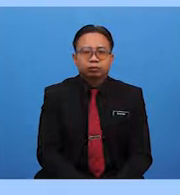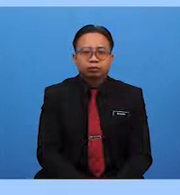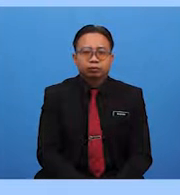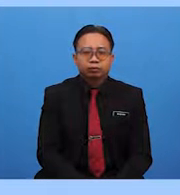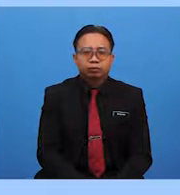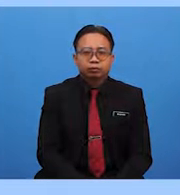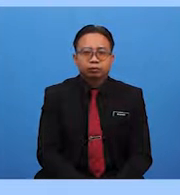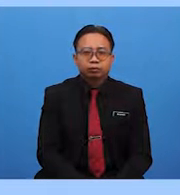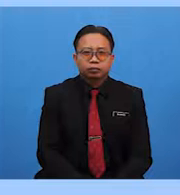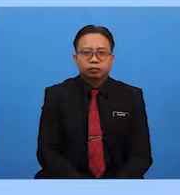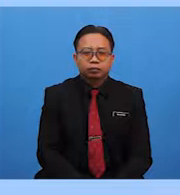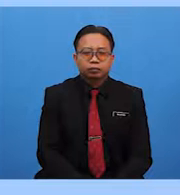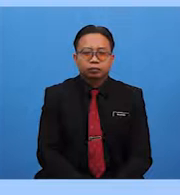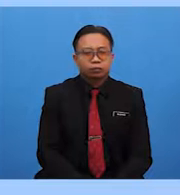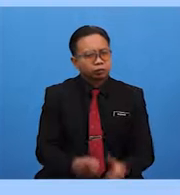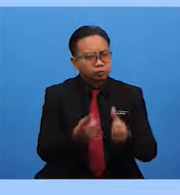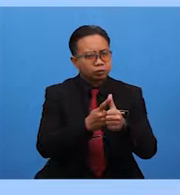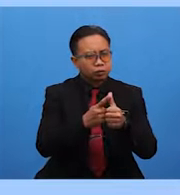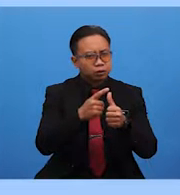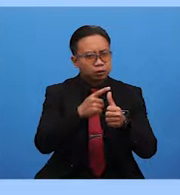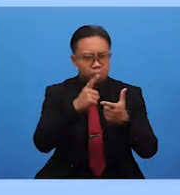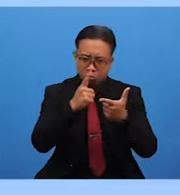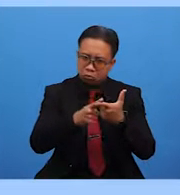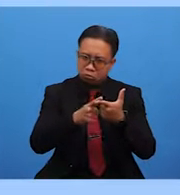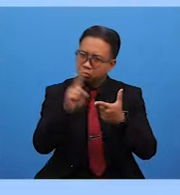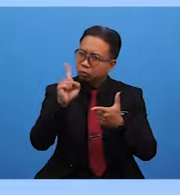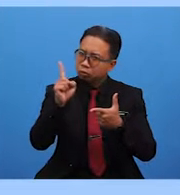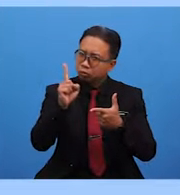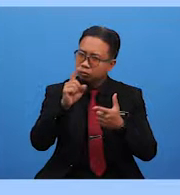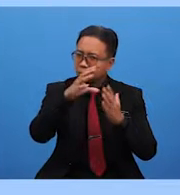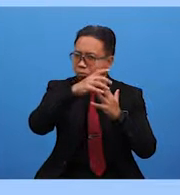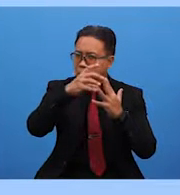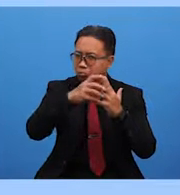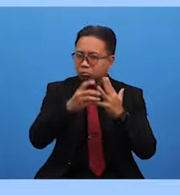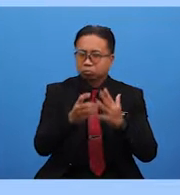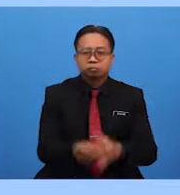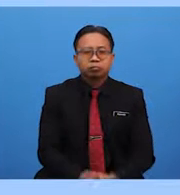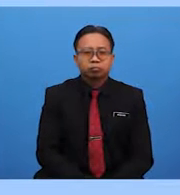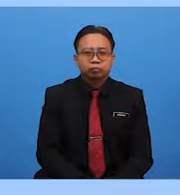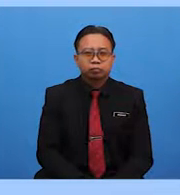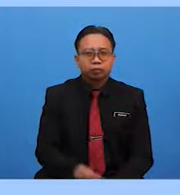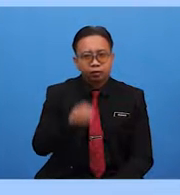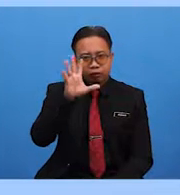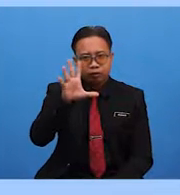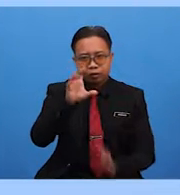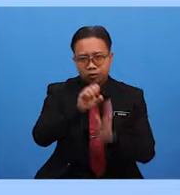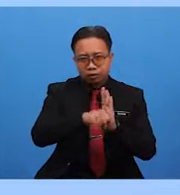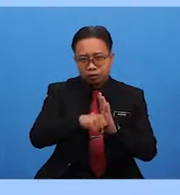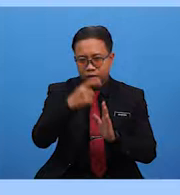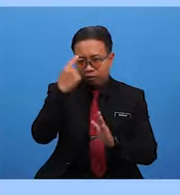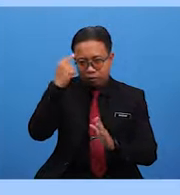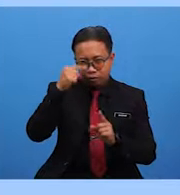The first sentence or the second sentence? Alright, you have 5 seconds to